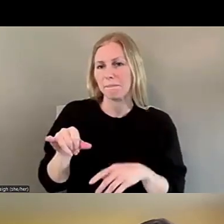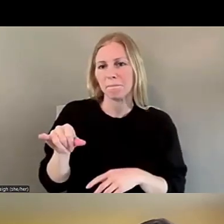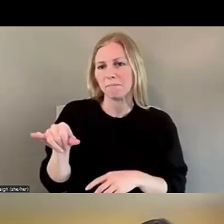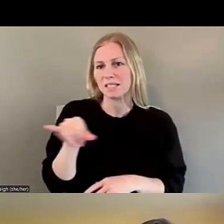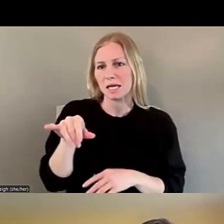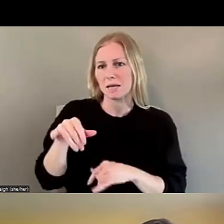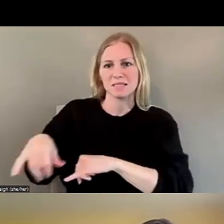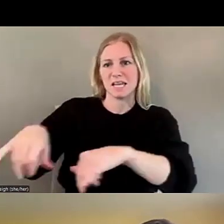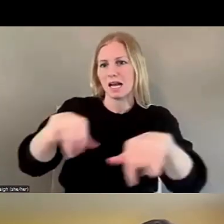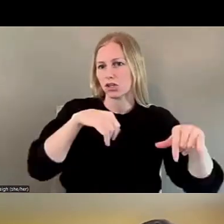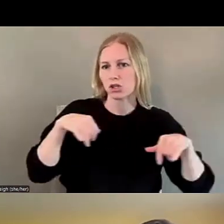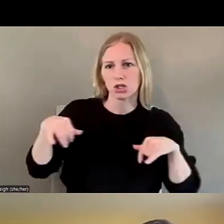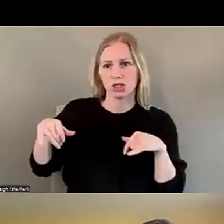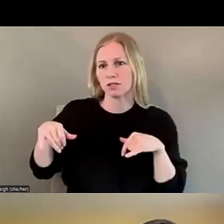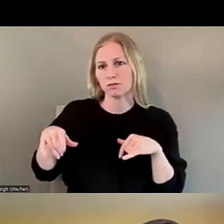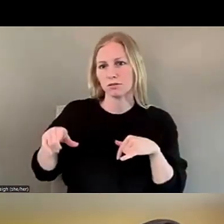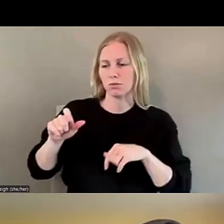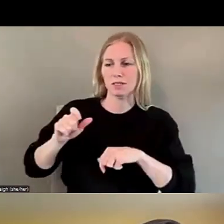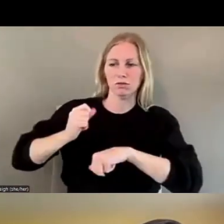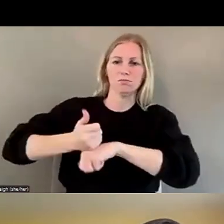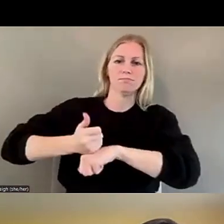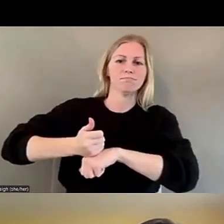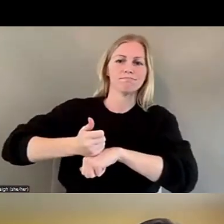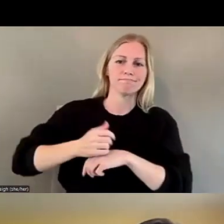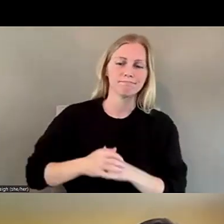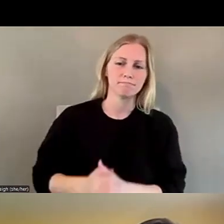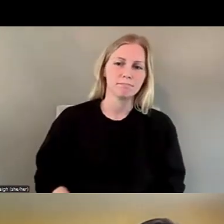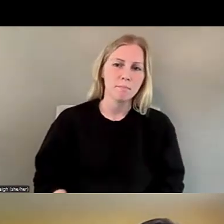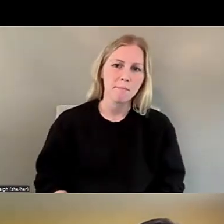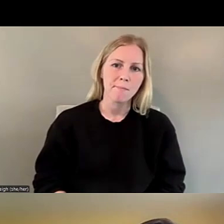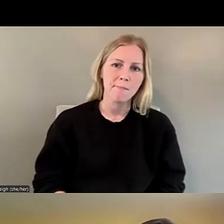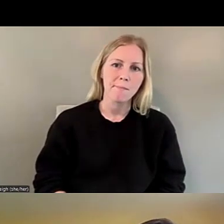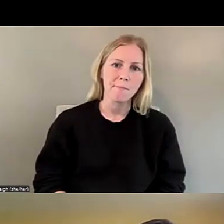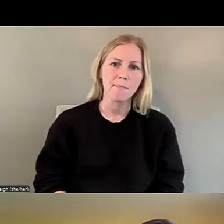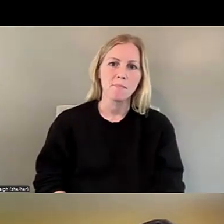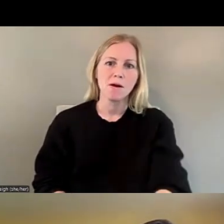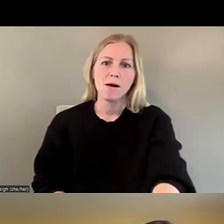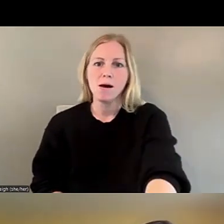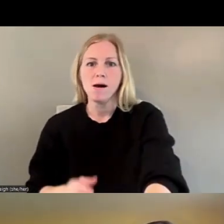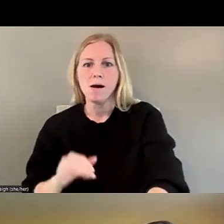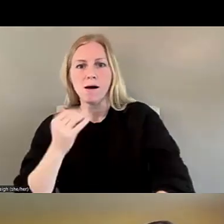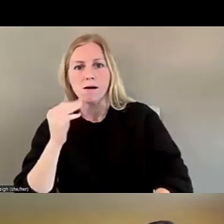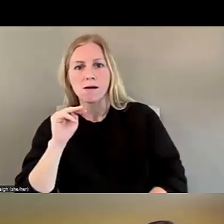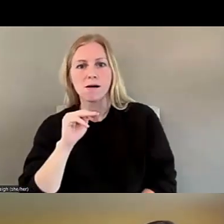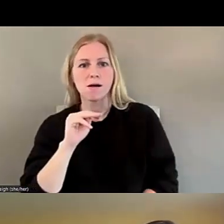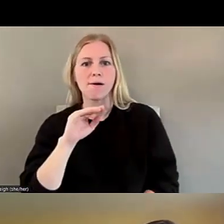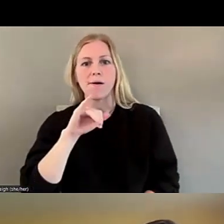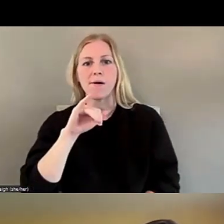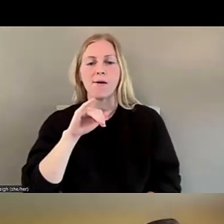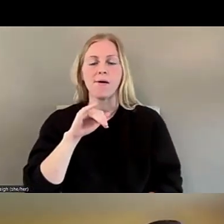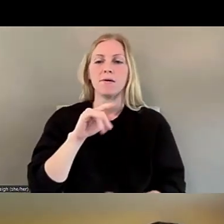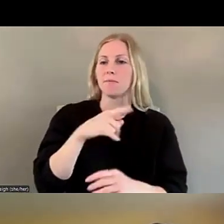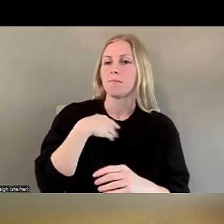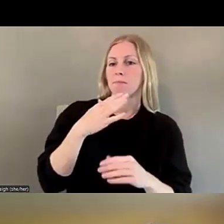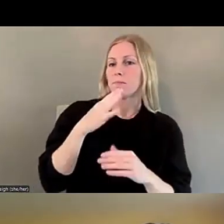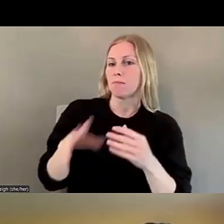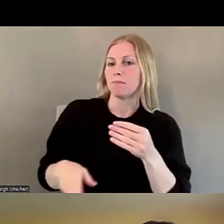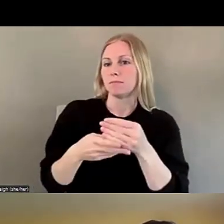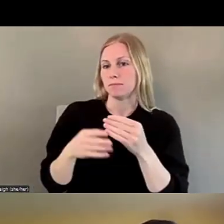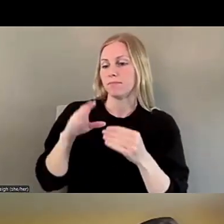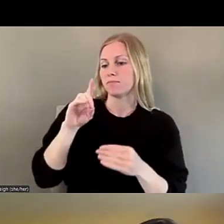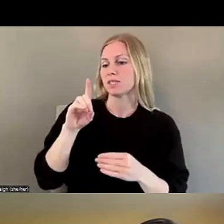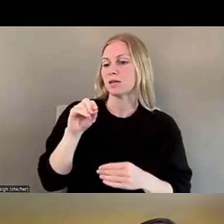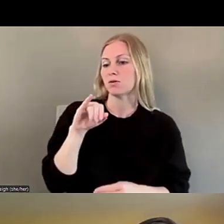standard to be applied. Thank you. And I would just add, from the DOJ perspective, we have